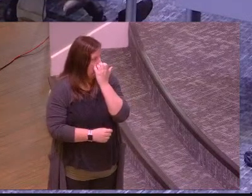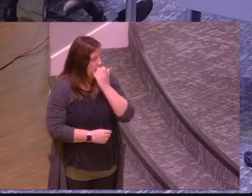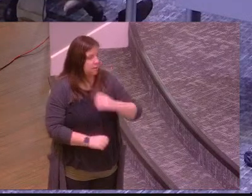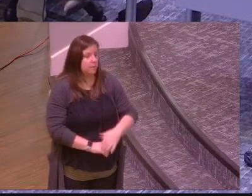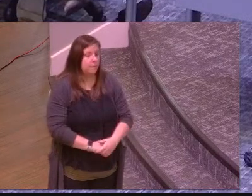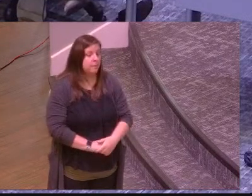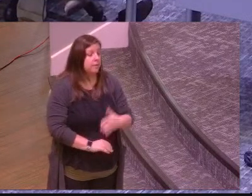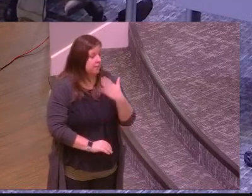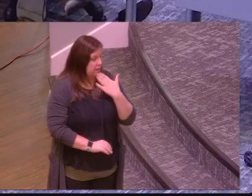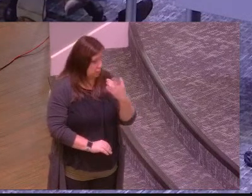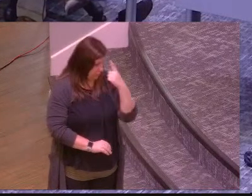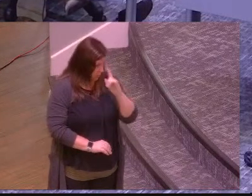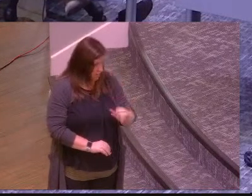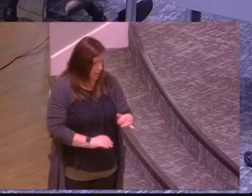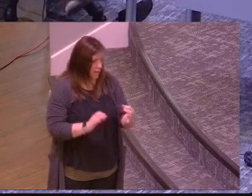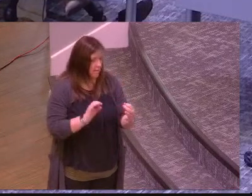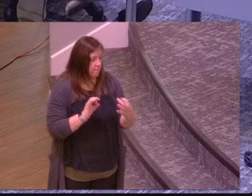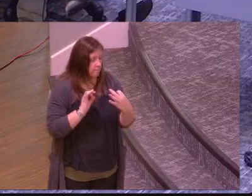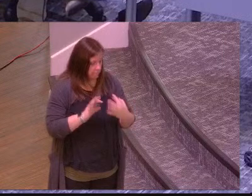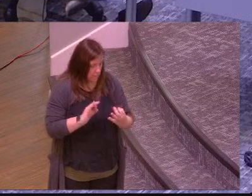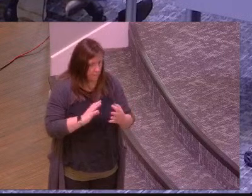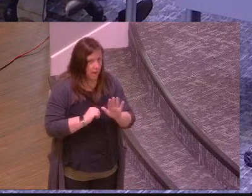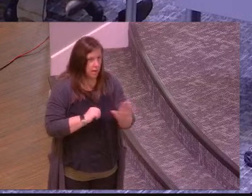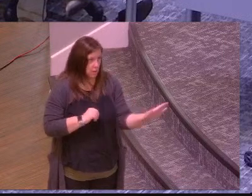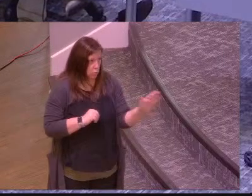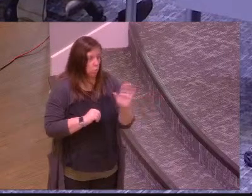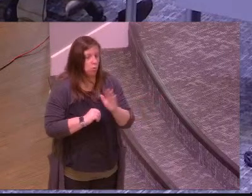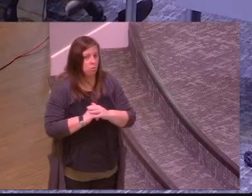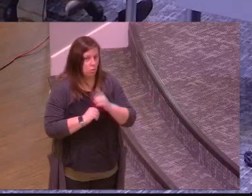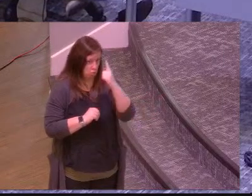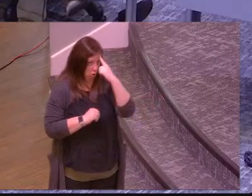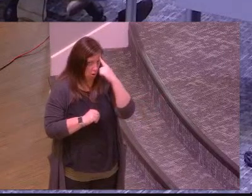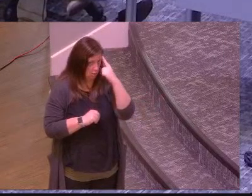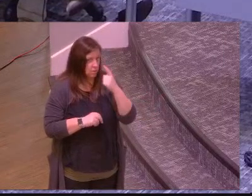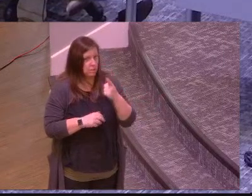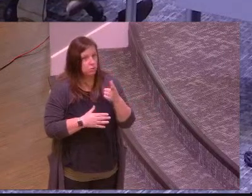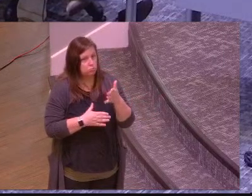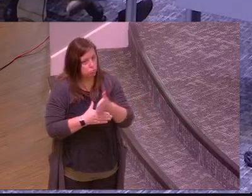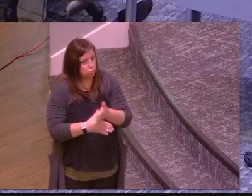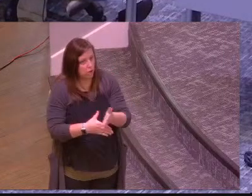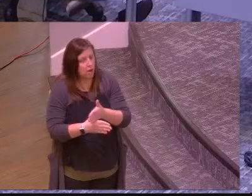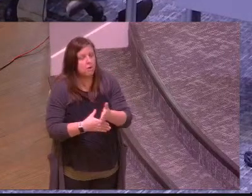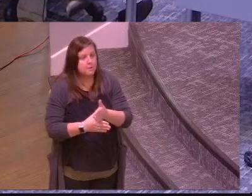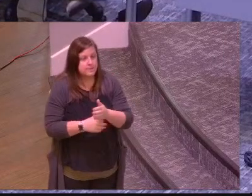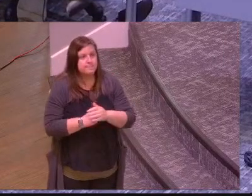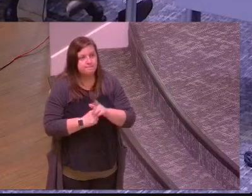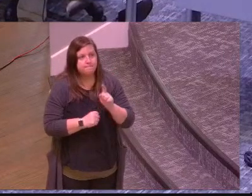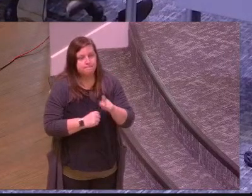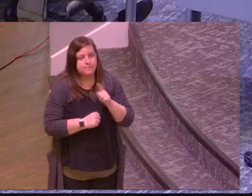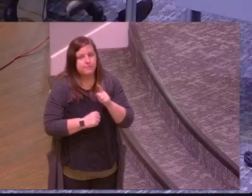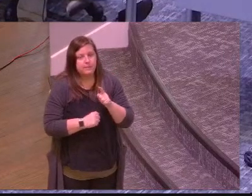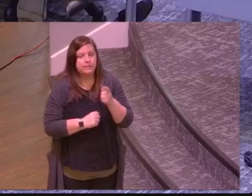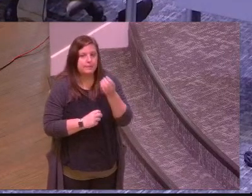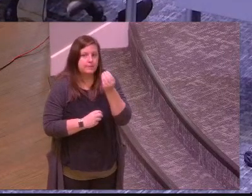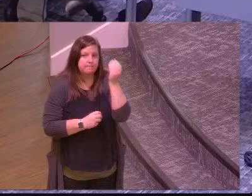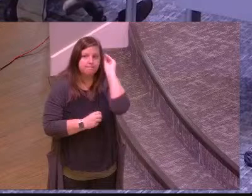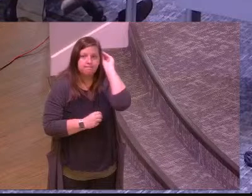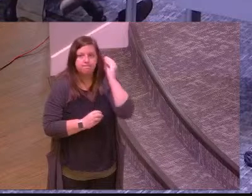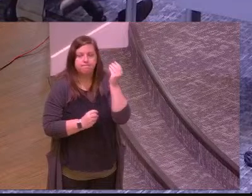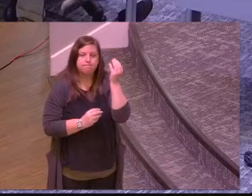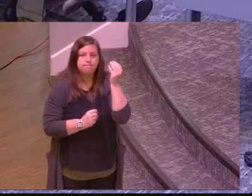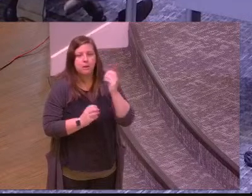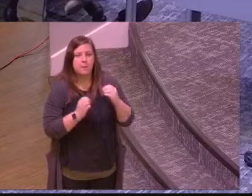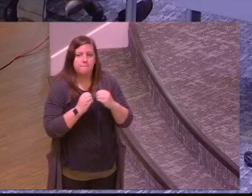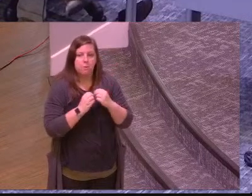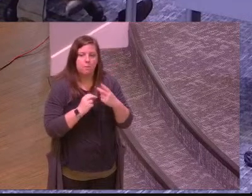Thank you for that feedback and those thoughts. Definitely something to to think about as far as, what this